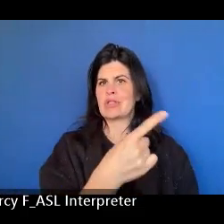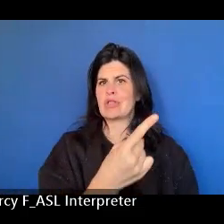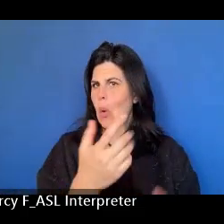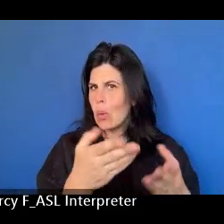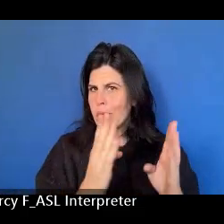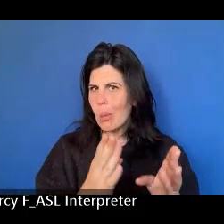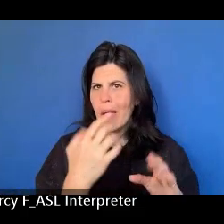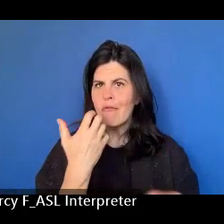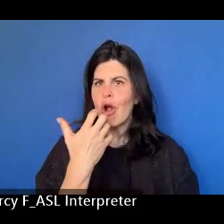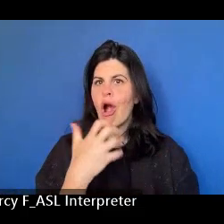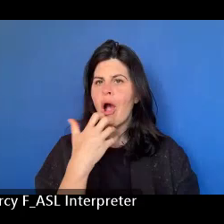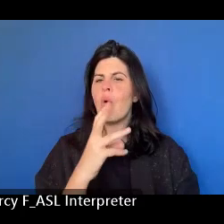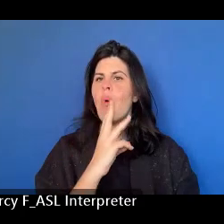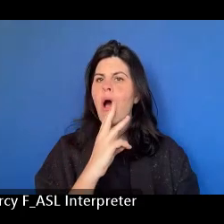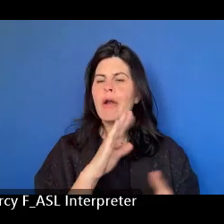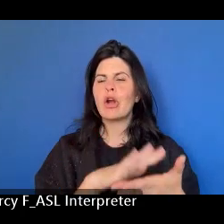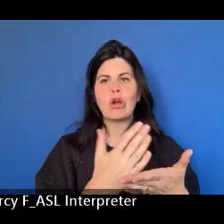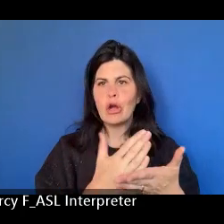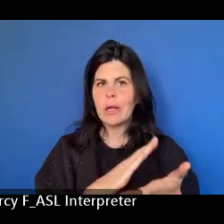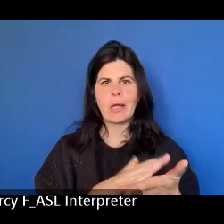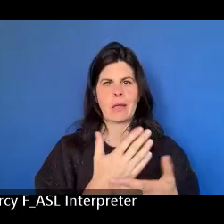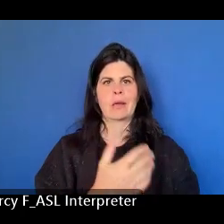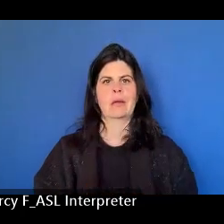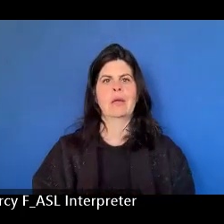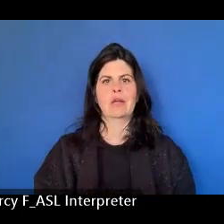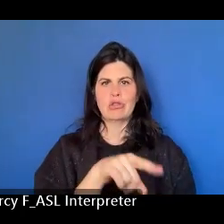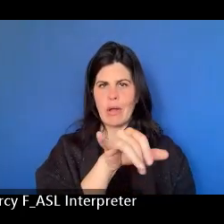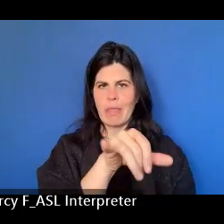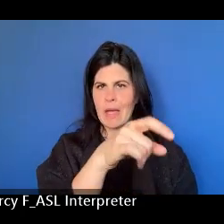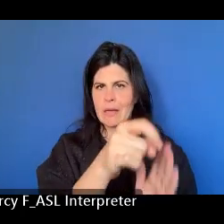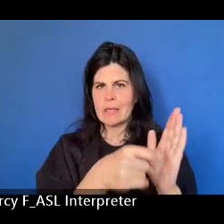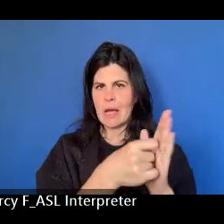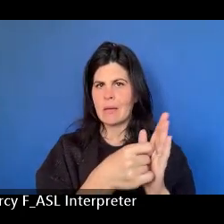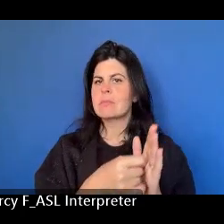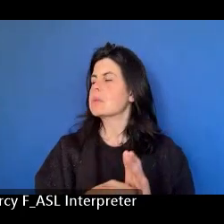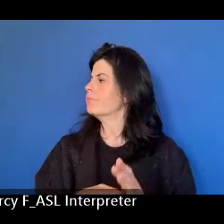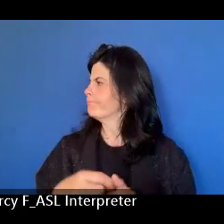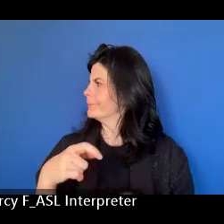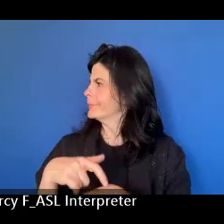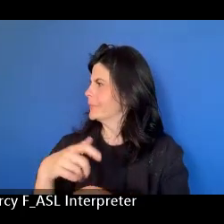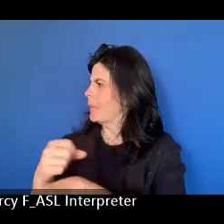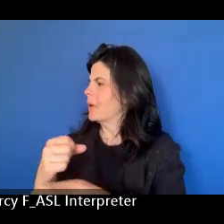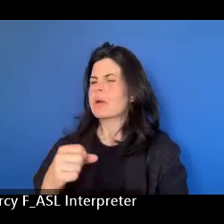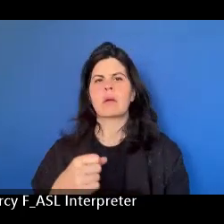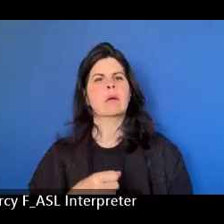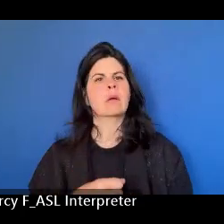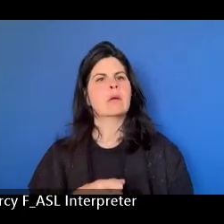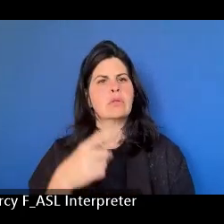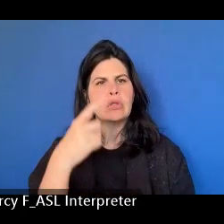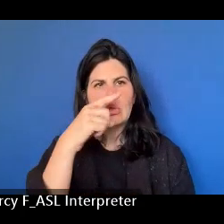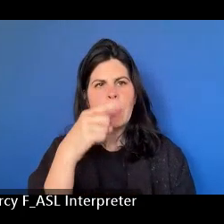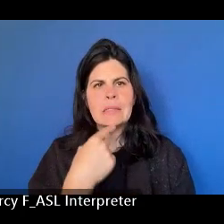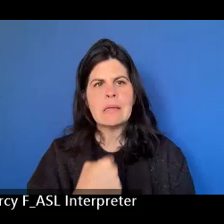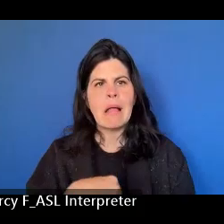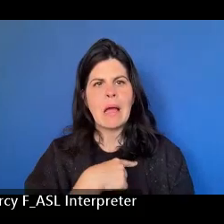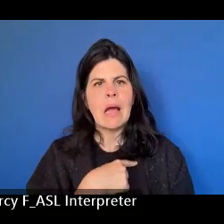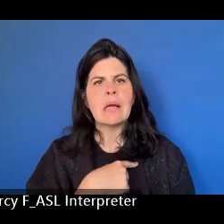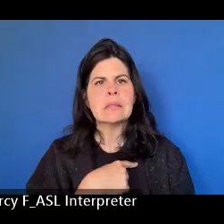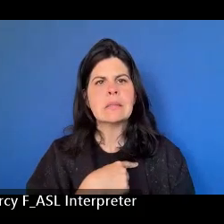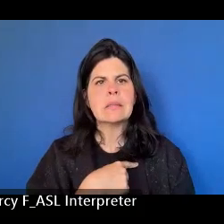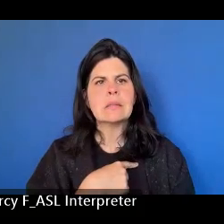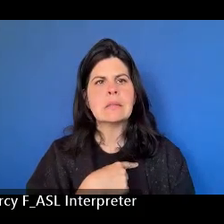those times. All right, time. Peg, would you mind giving us the city or neighborhood that you're associated with? I heard you